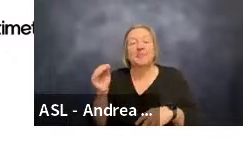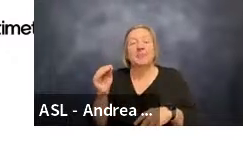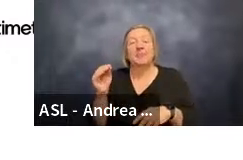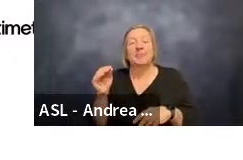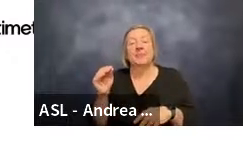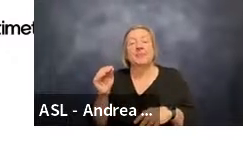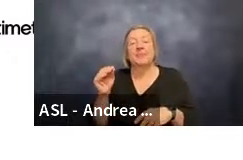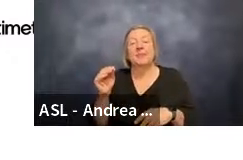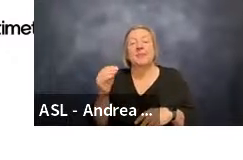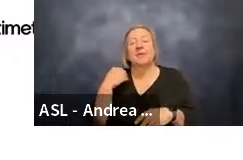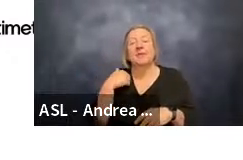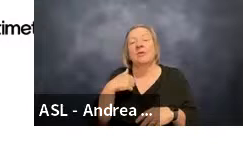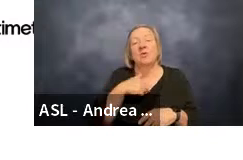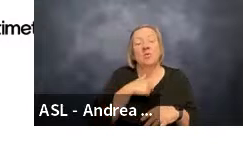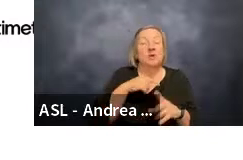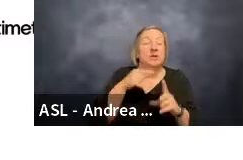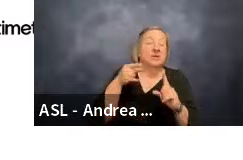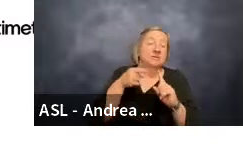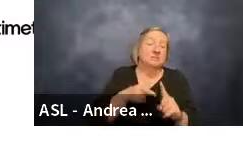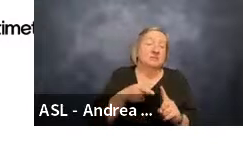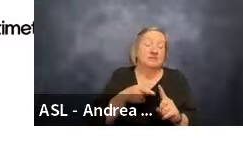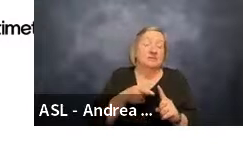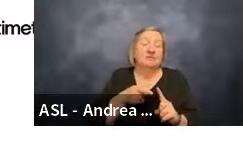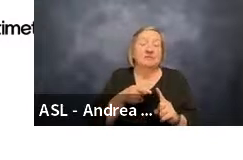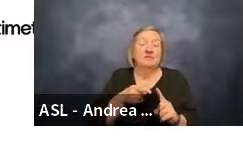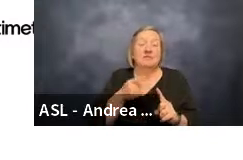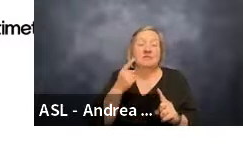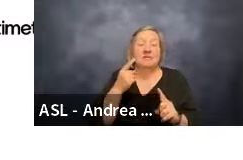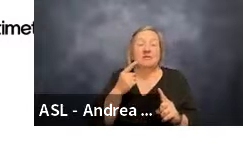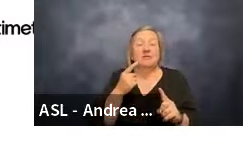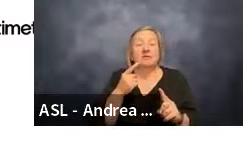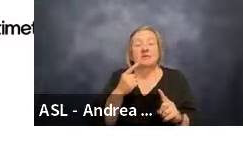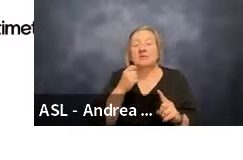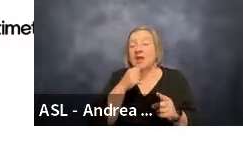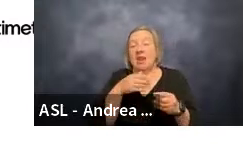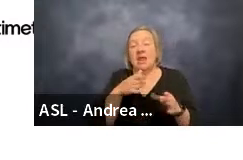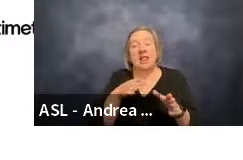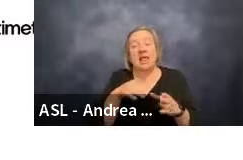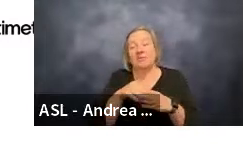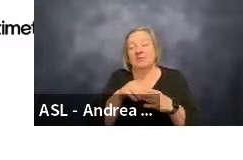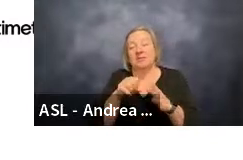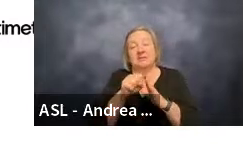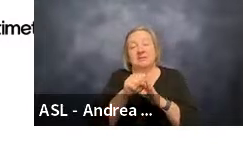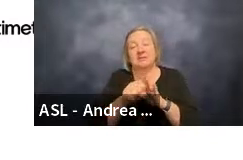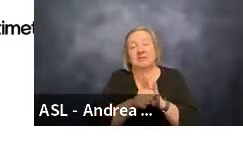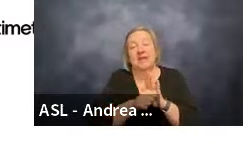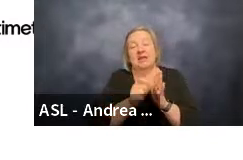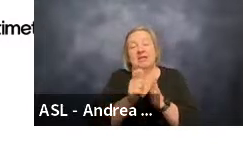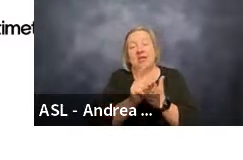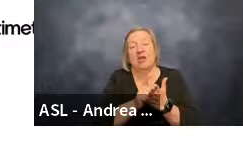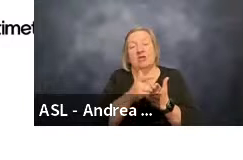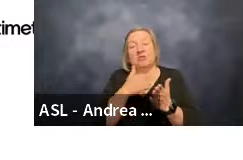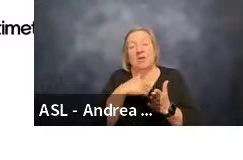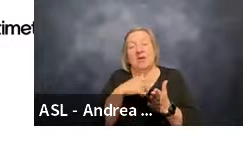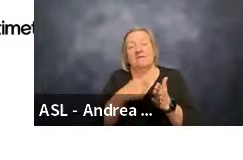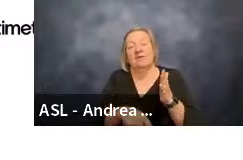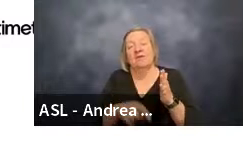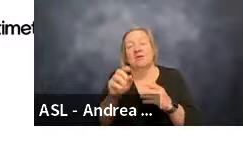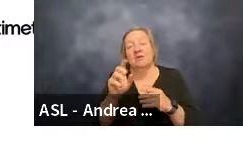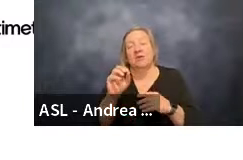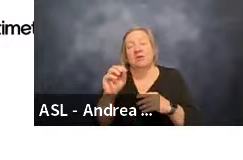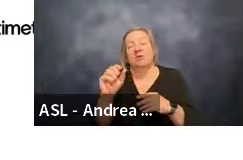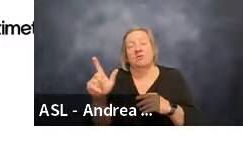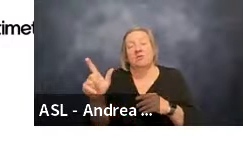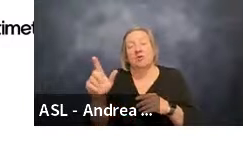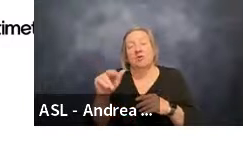in fact, we're specifically forbidden in state law to have a toll rate that is higher than any existing